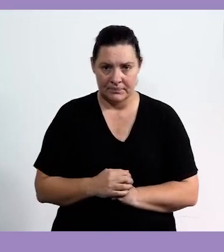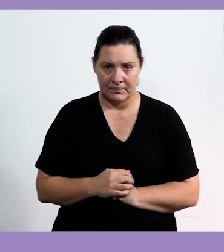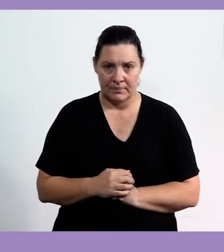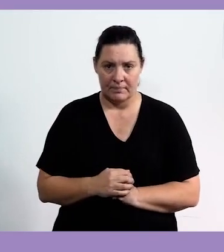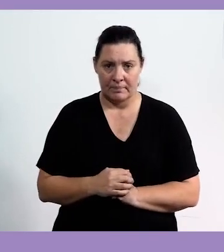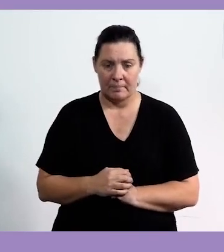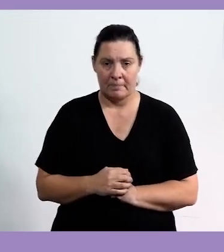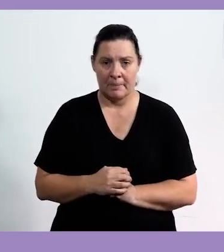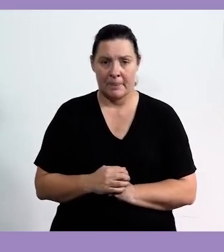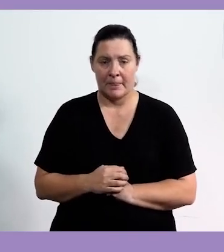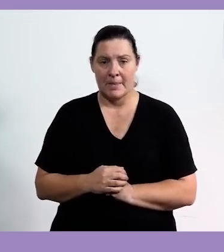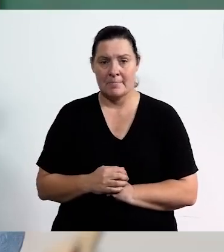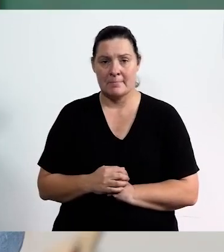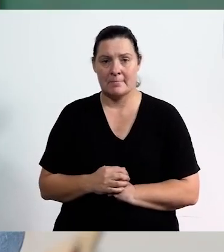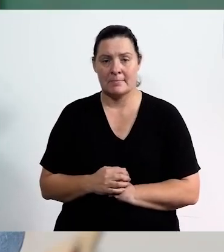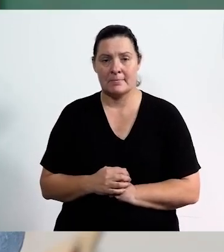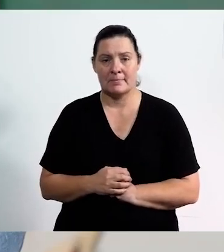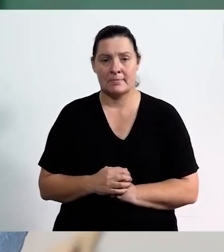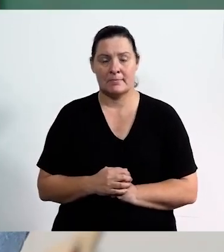an answer of 1.